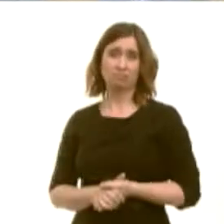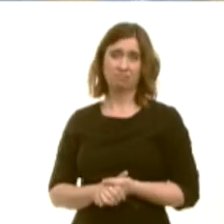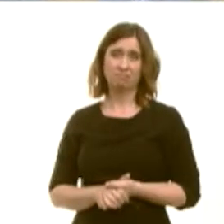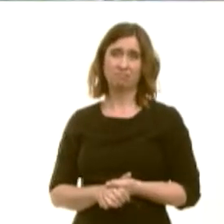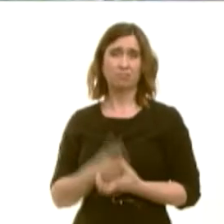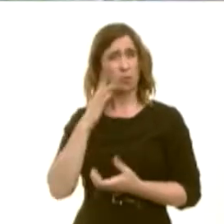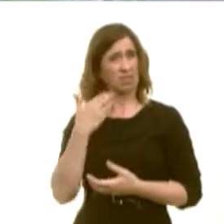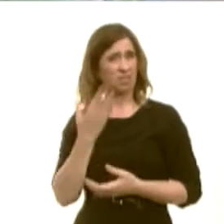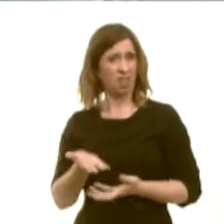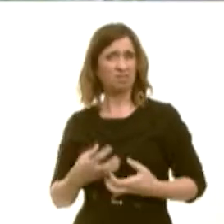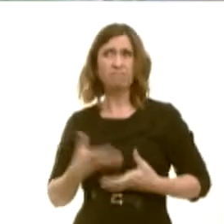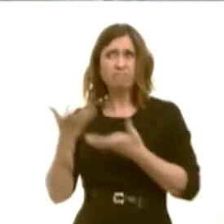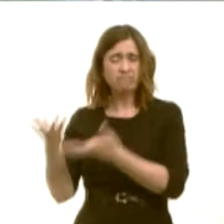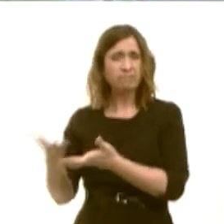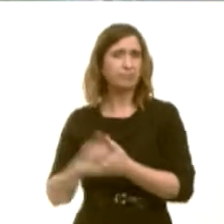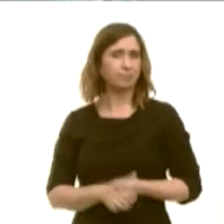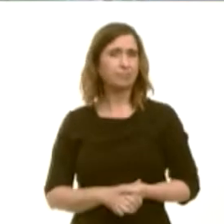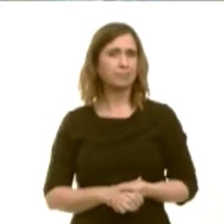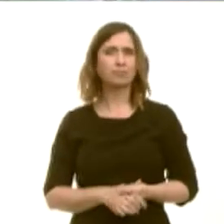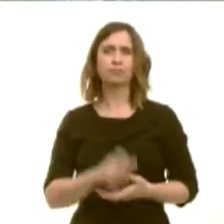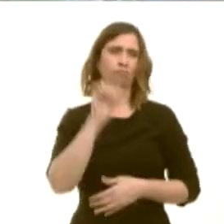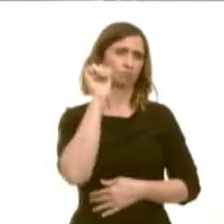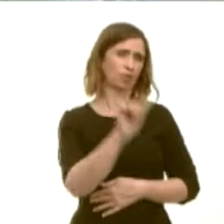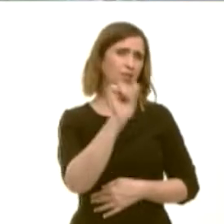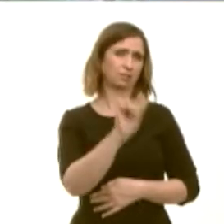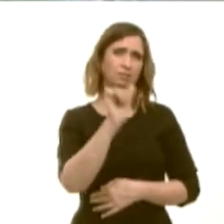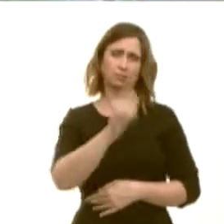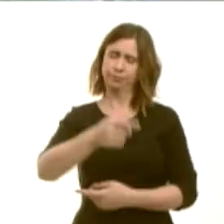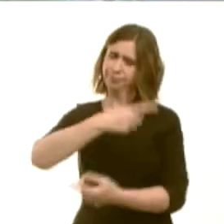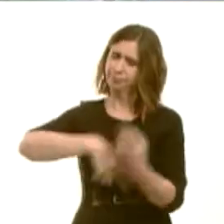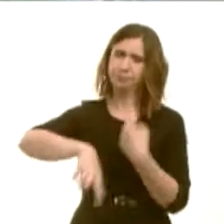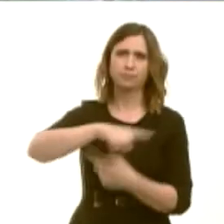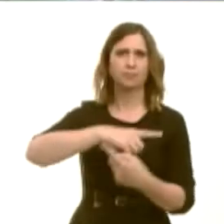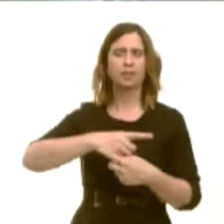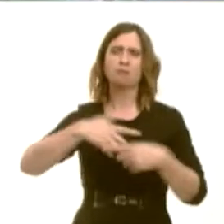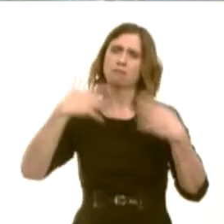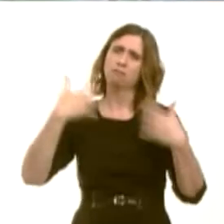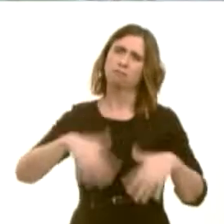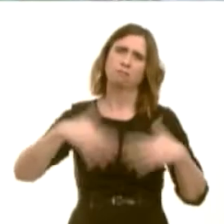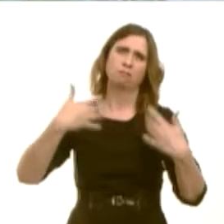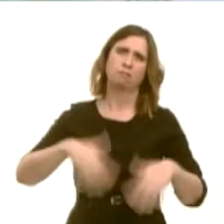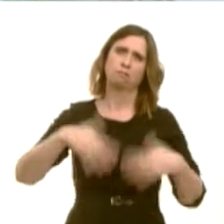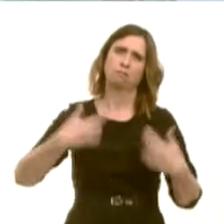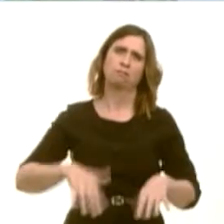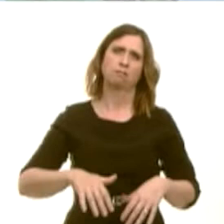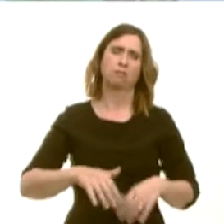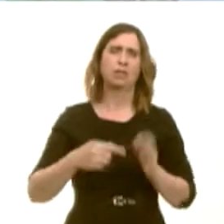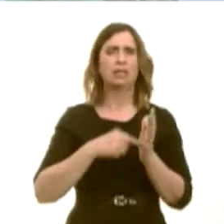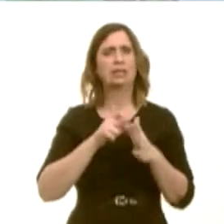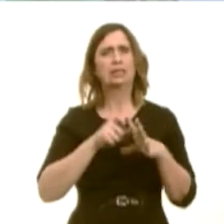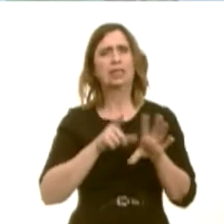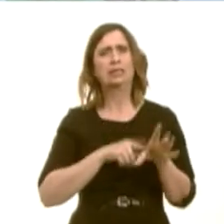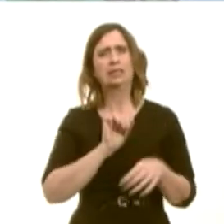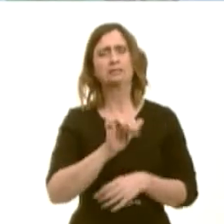Absolutely. I'm sure I speak for all in this chamber that we are full of admiration for Teddy's